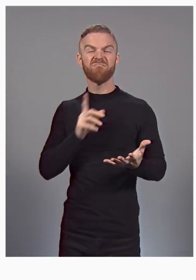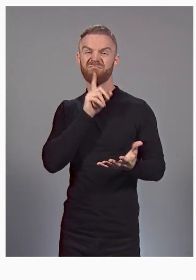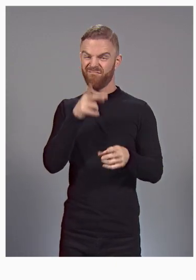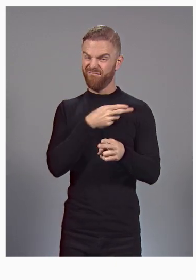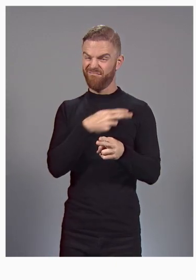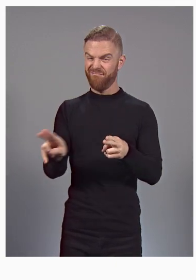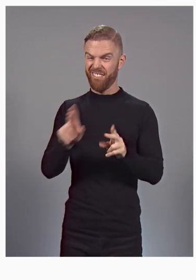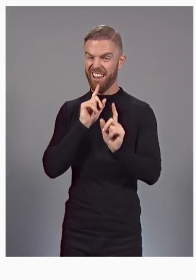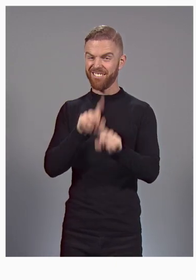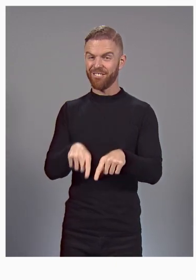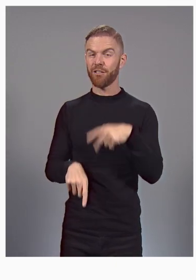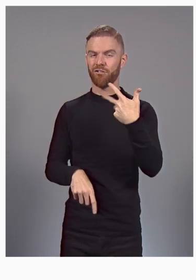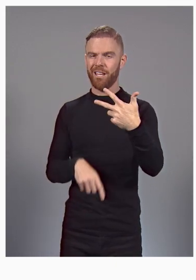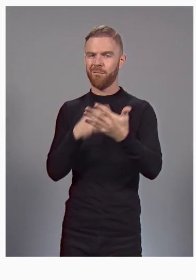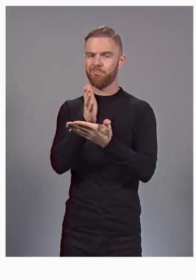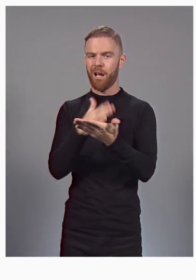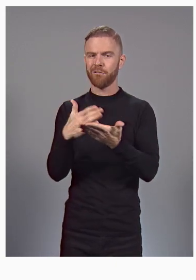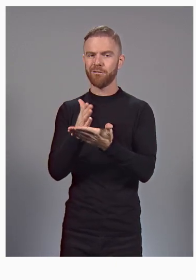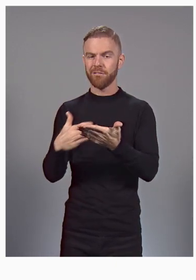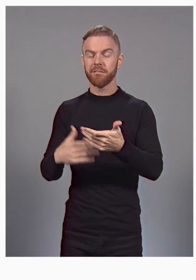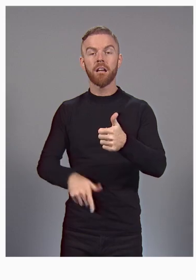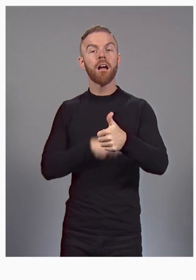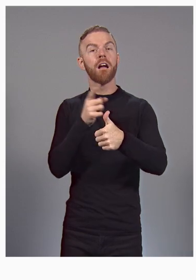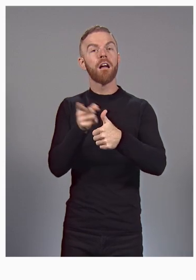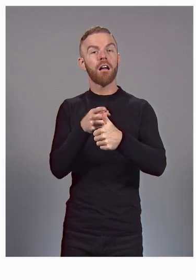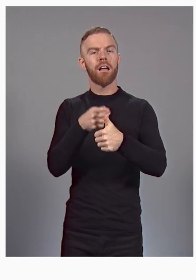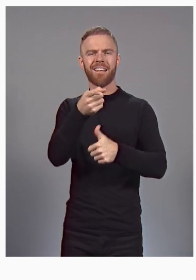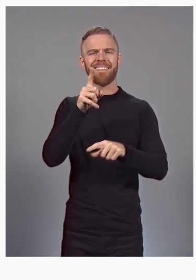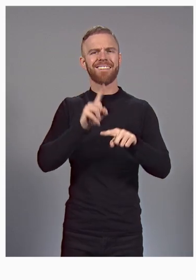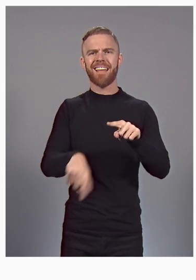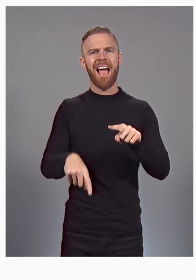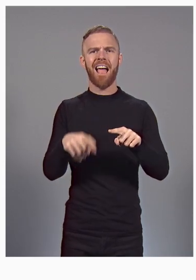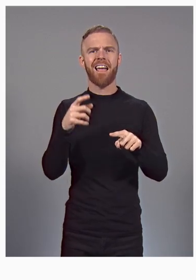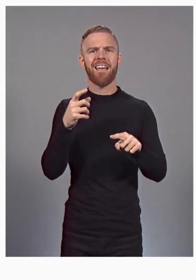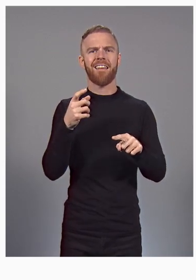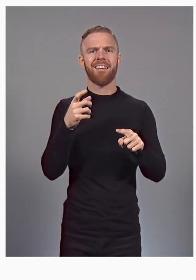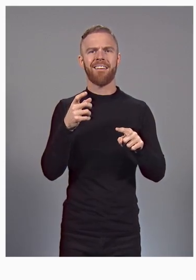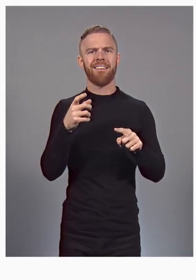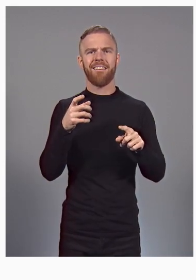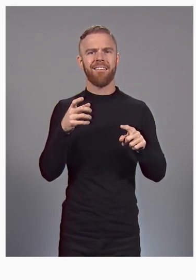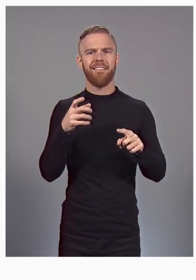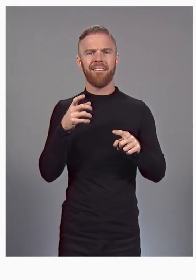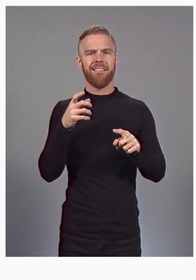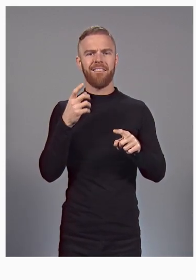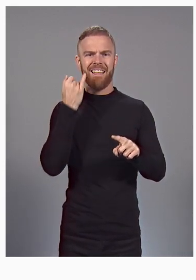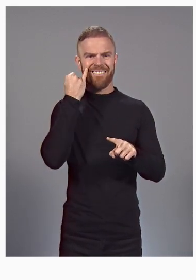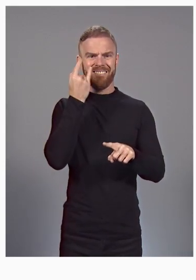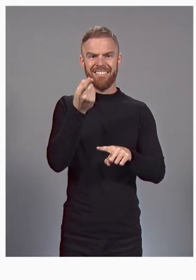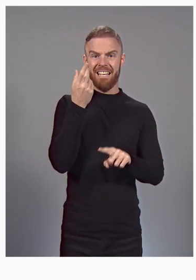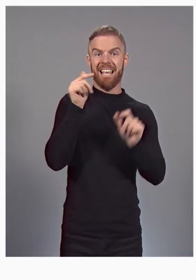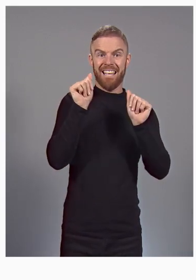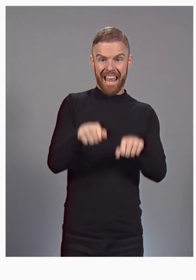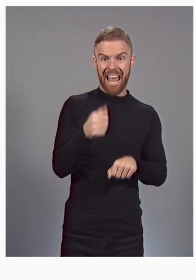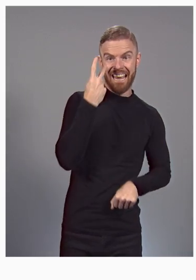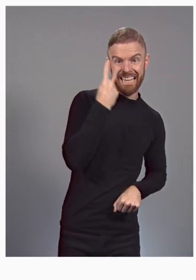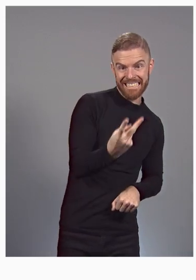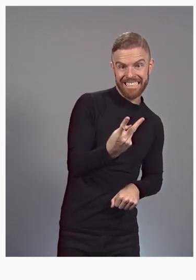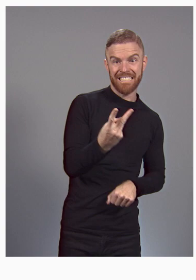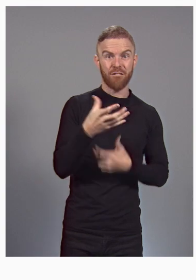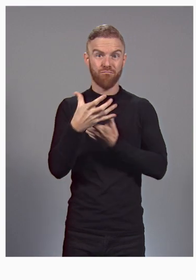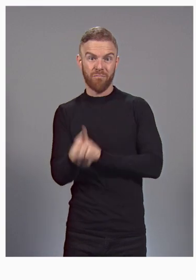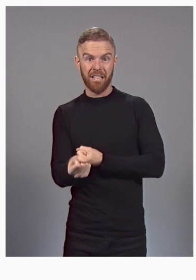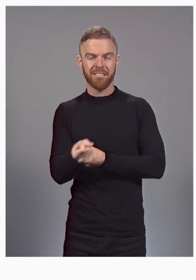is in 3 parts. First, you can't act on data unless you can see it and trust